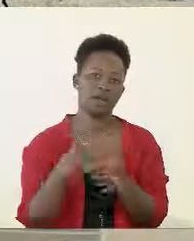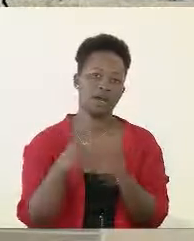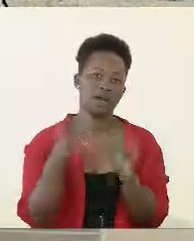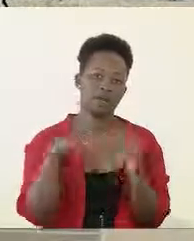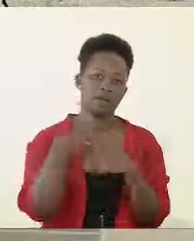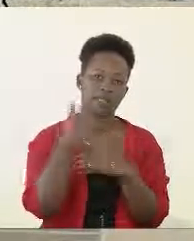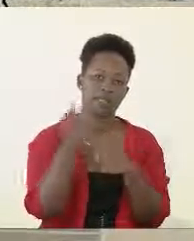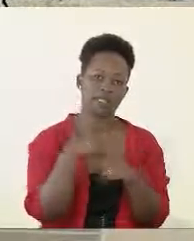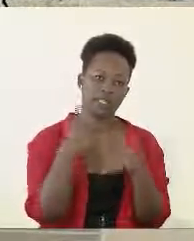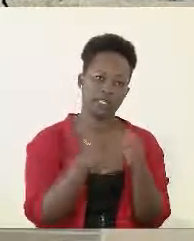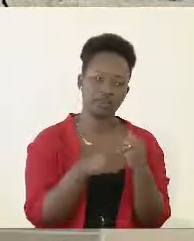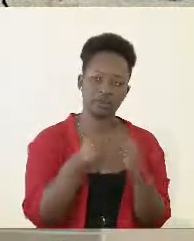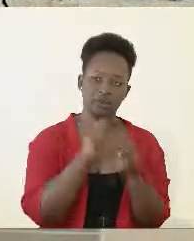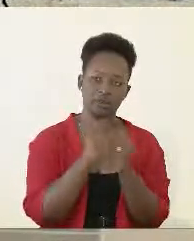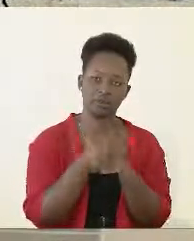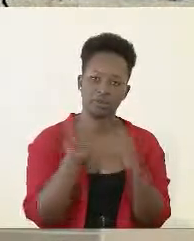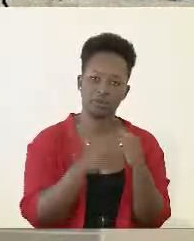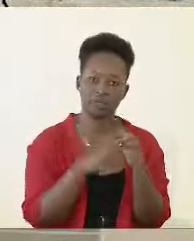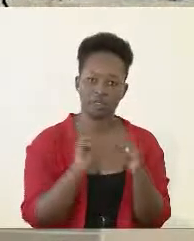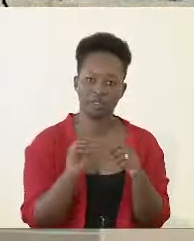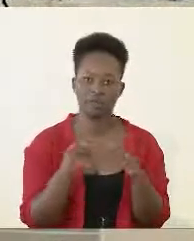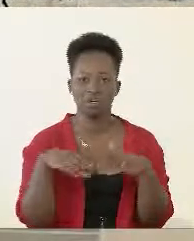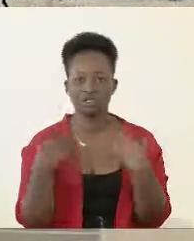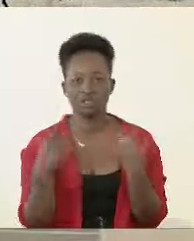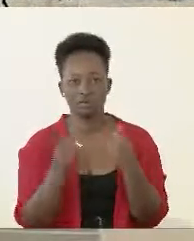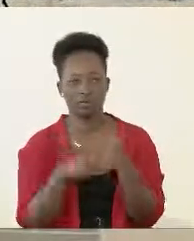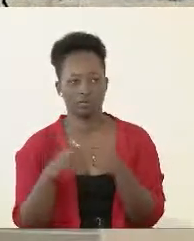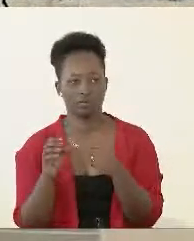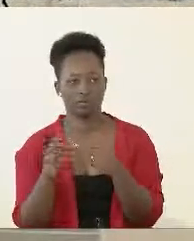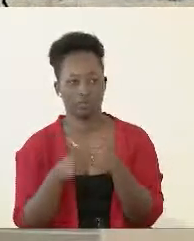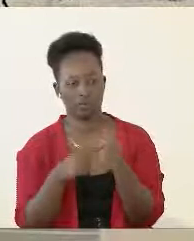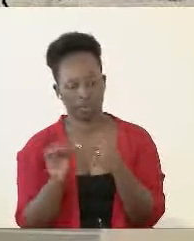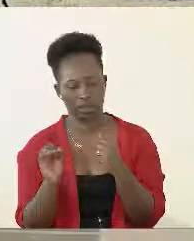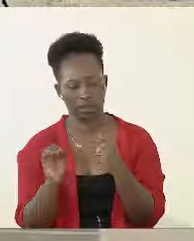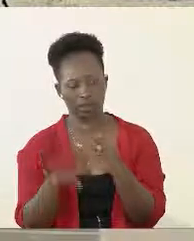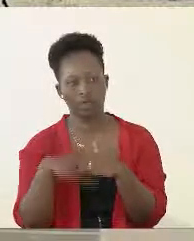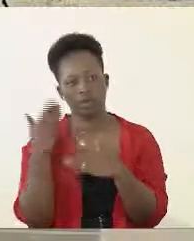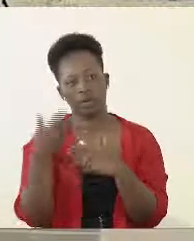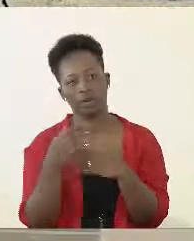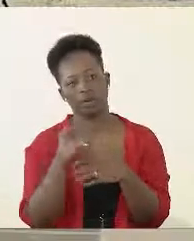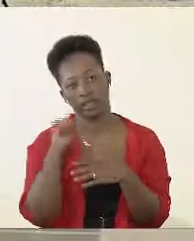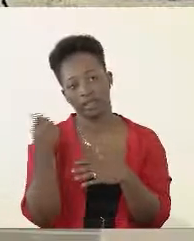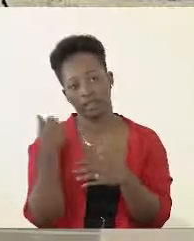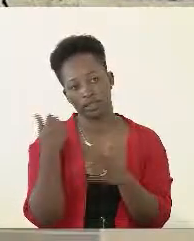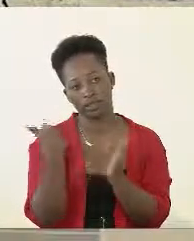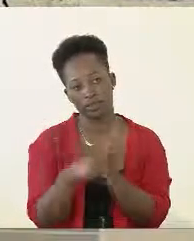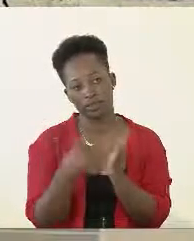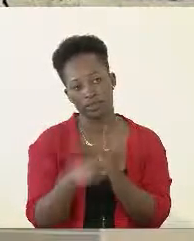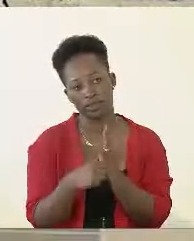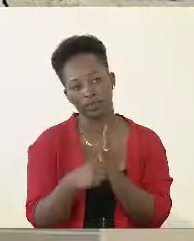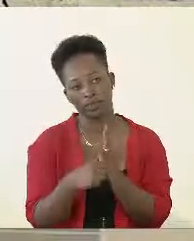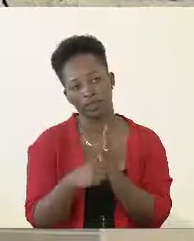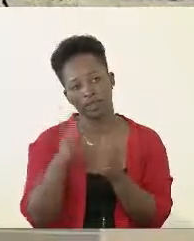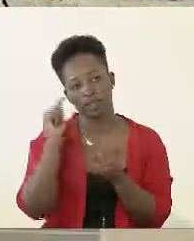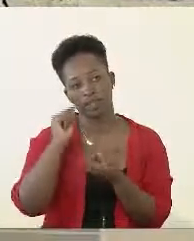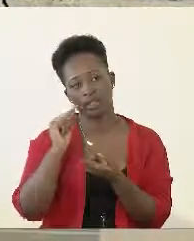in the number of customers. Now that will be the opposite of indicators of a growing business. The